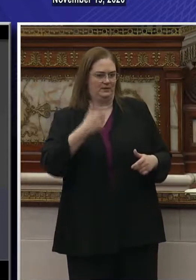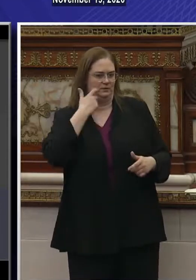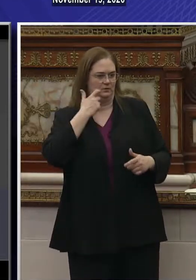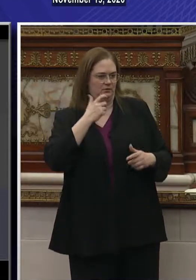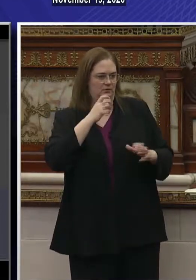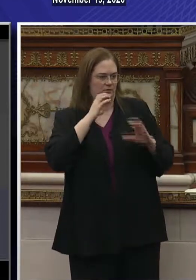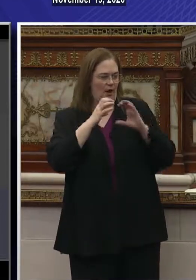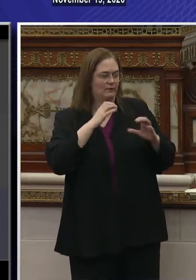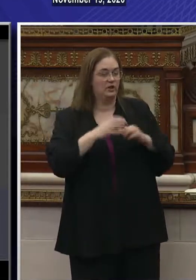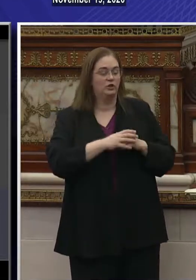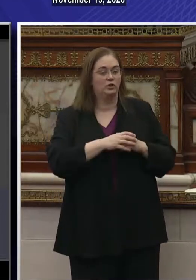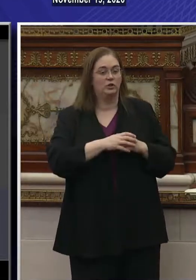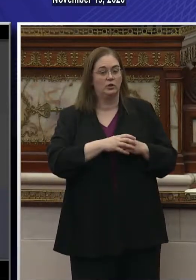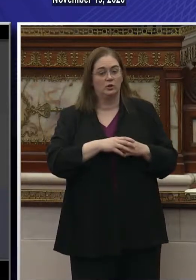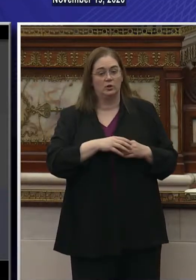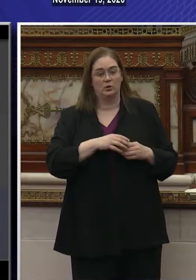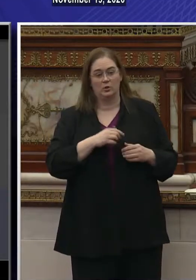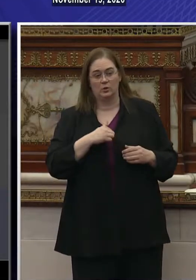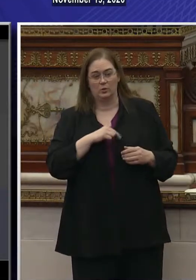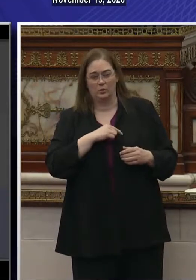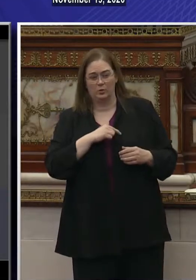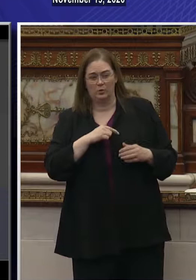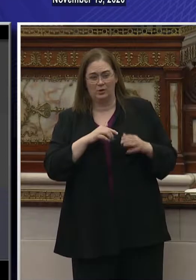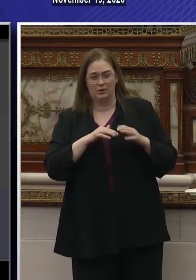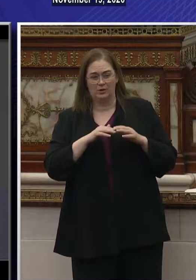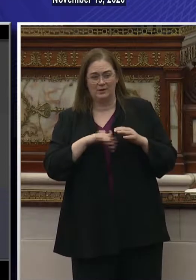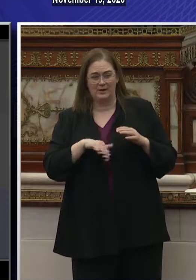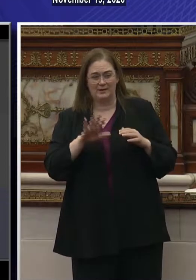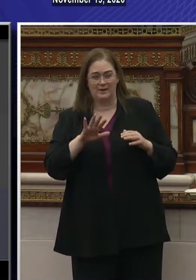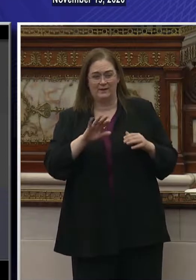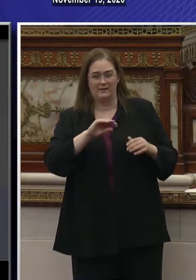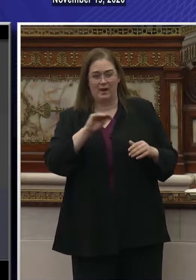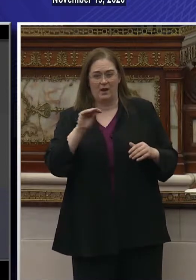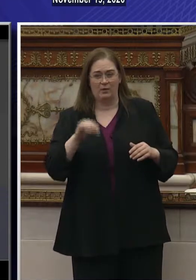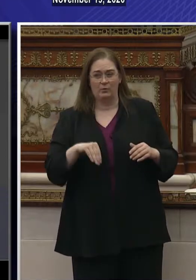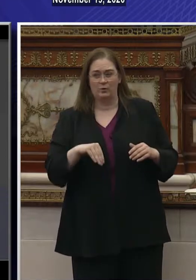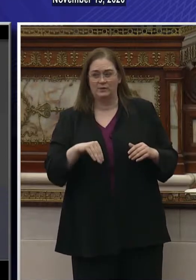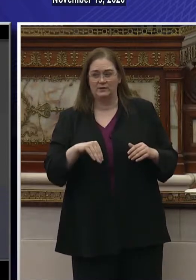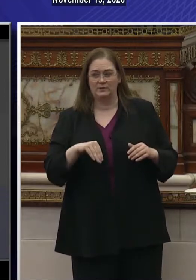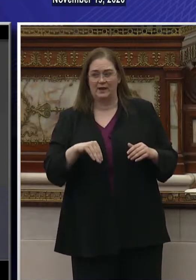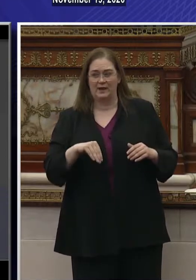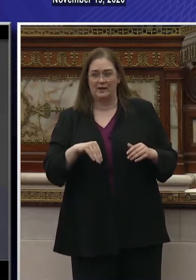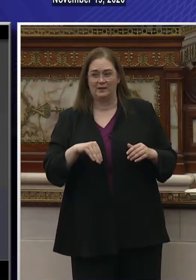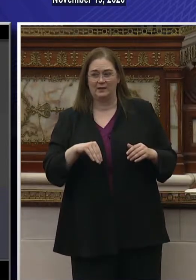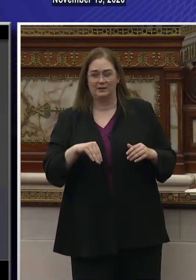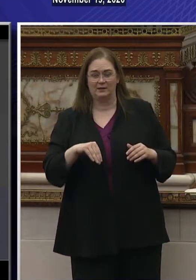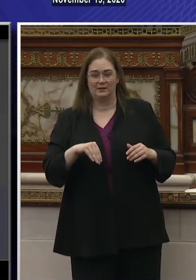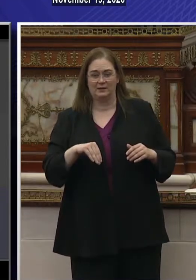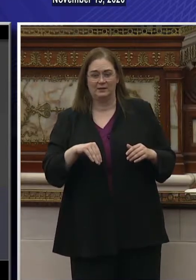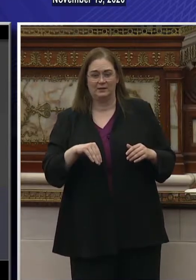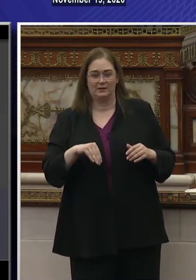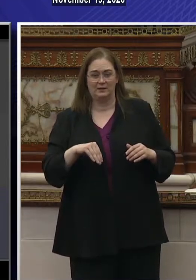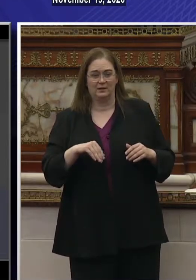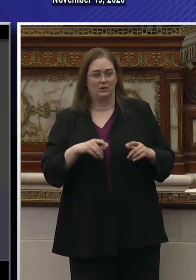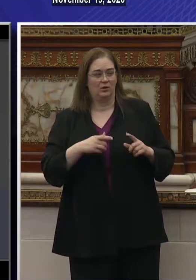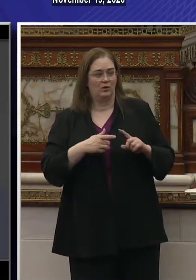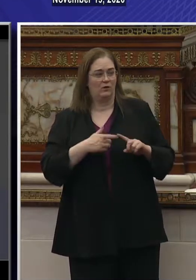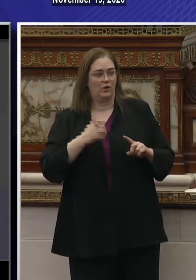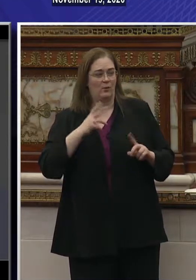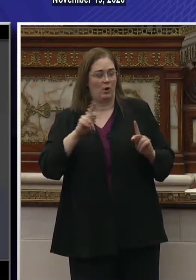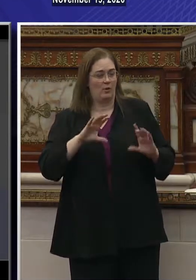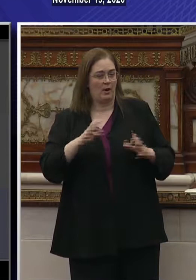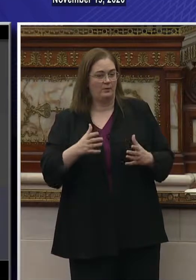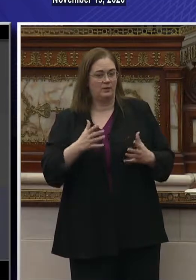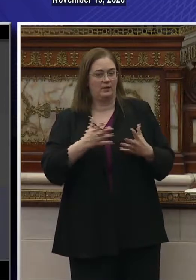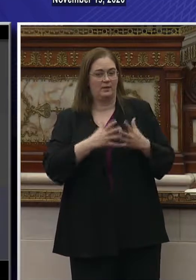conversation, but we're less than 5%, right, from our population on